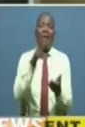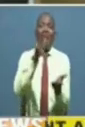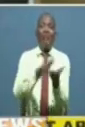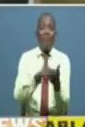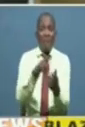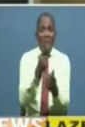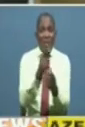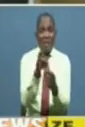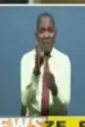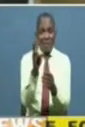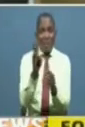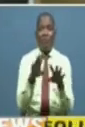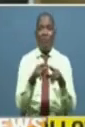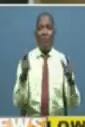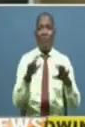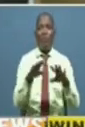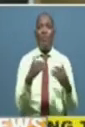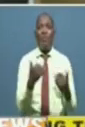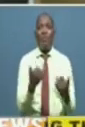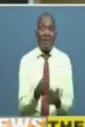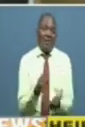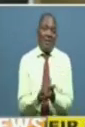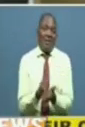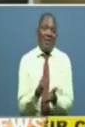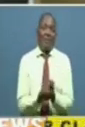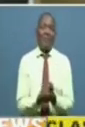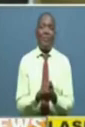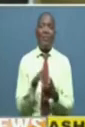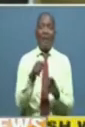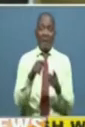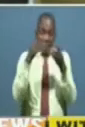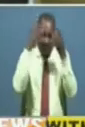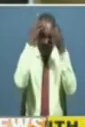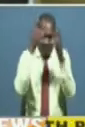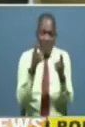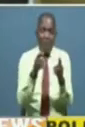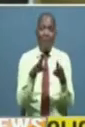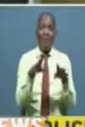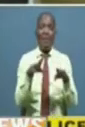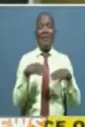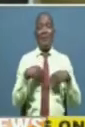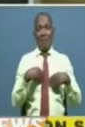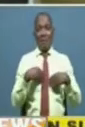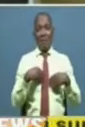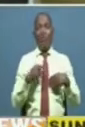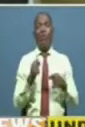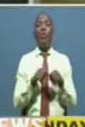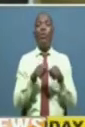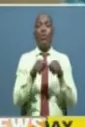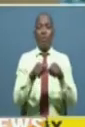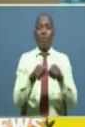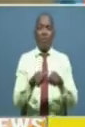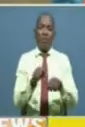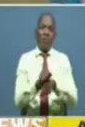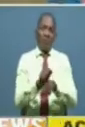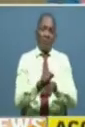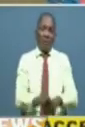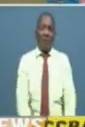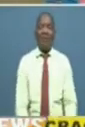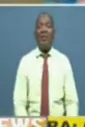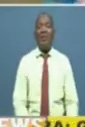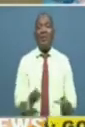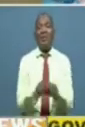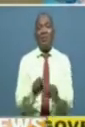first seven, so that they can decide and accept and then put them on the market. Again, we are working with